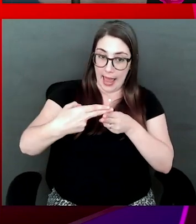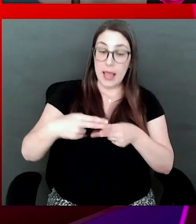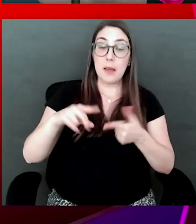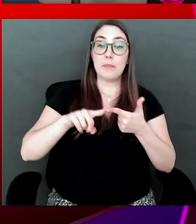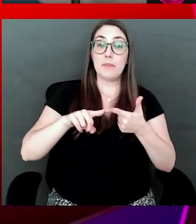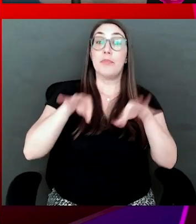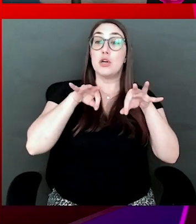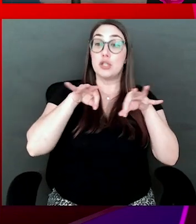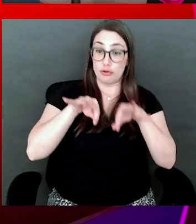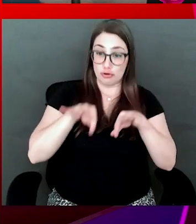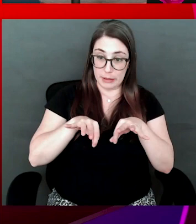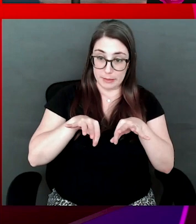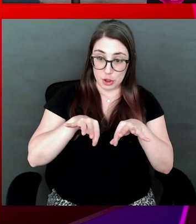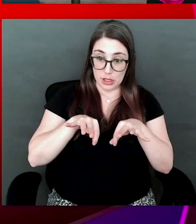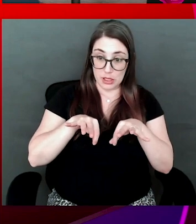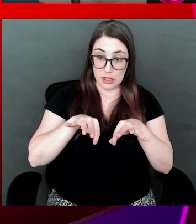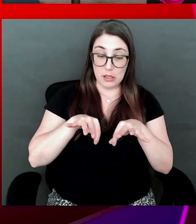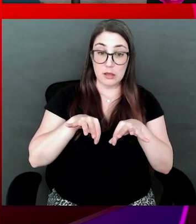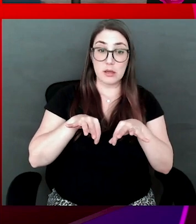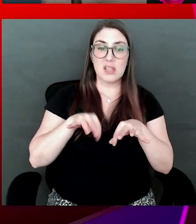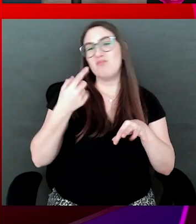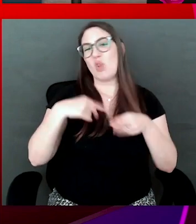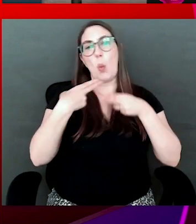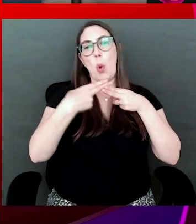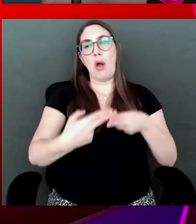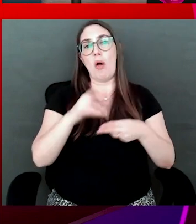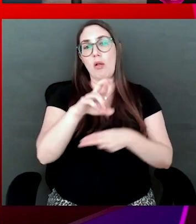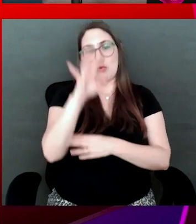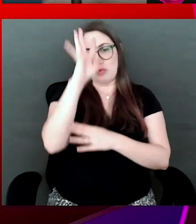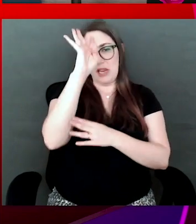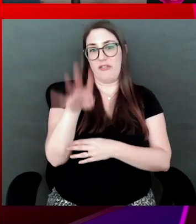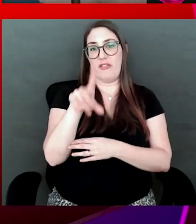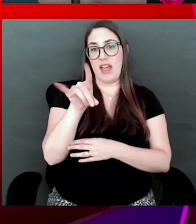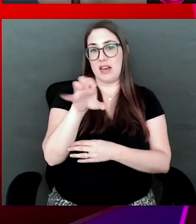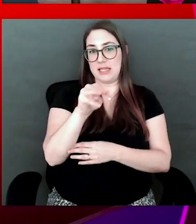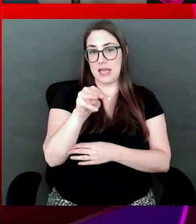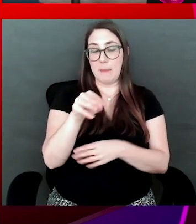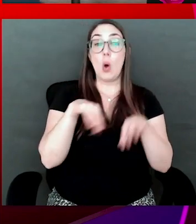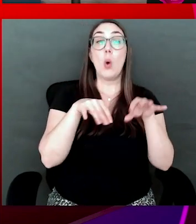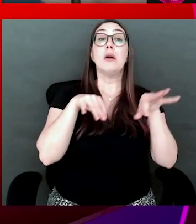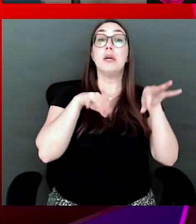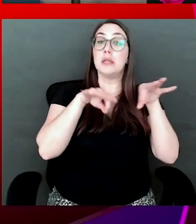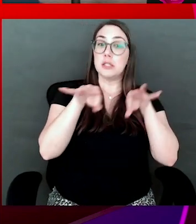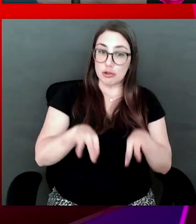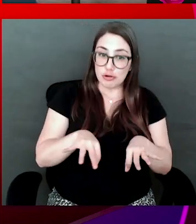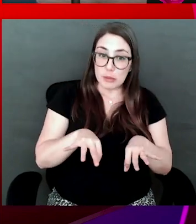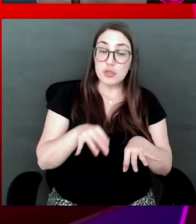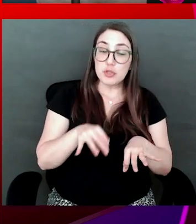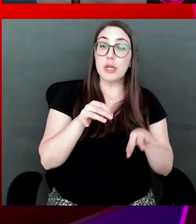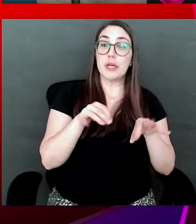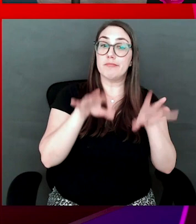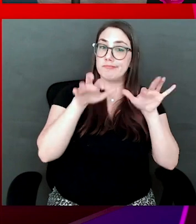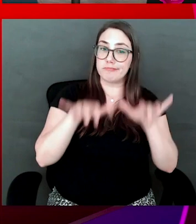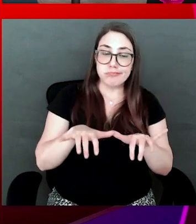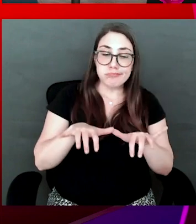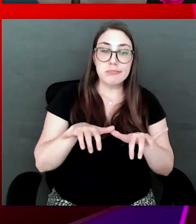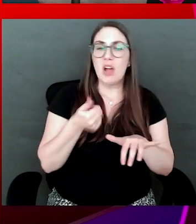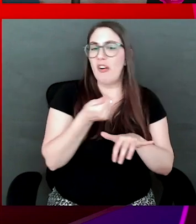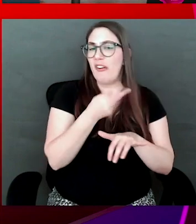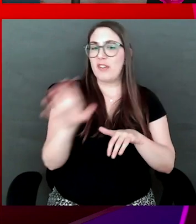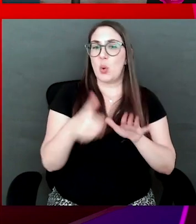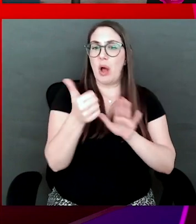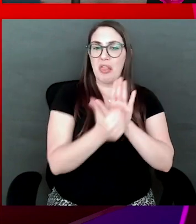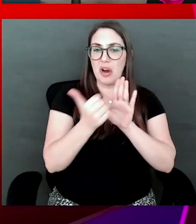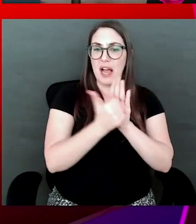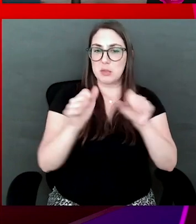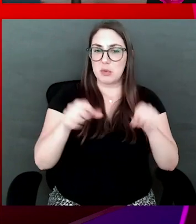let's start with the name. We'll call it reinvent demo. Add a description to it. There's a few other attributes you can use here. We don't need to go